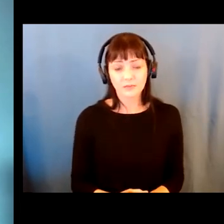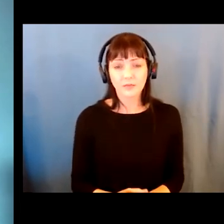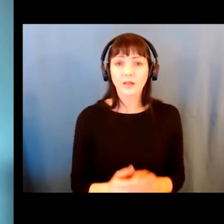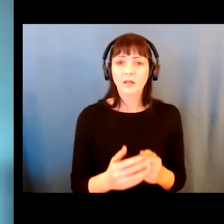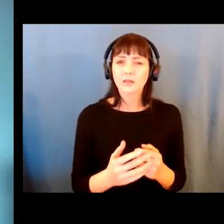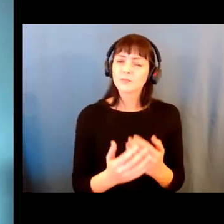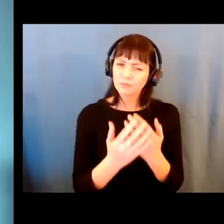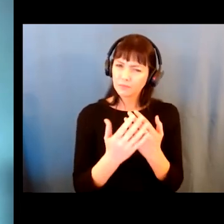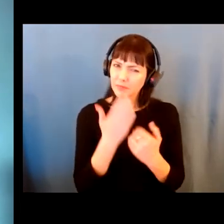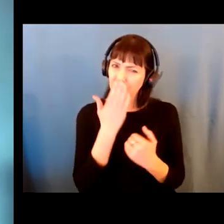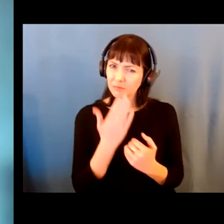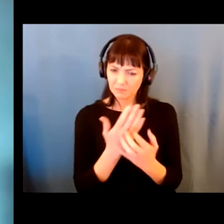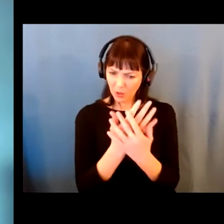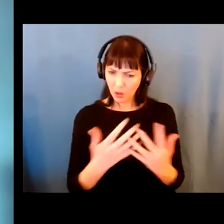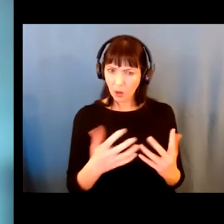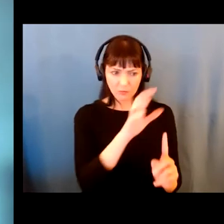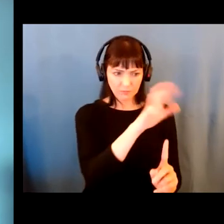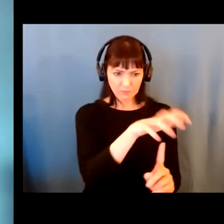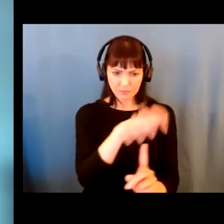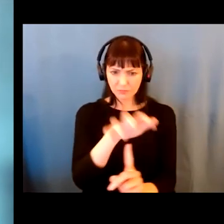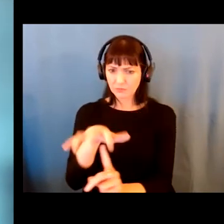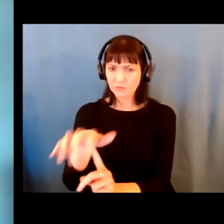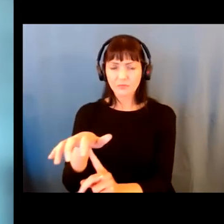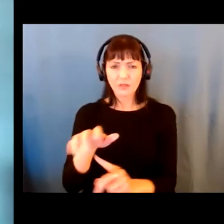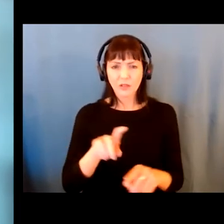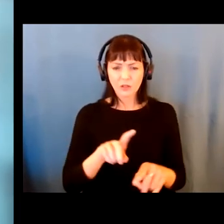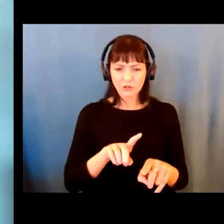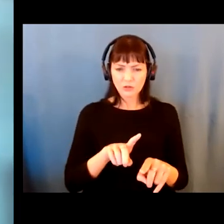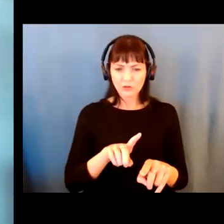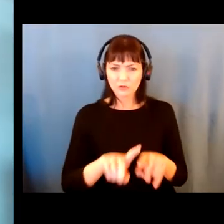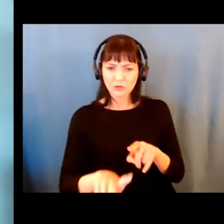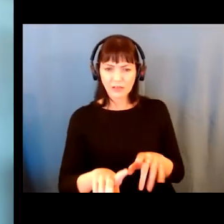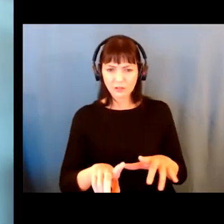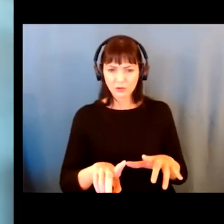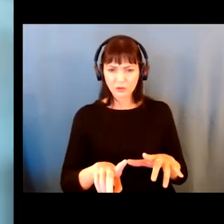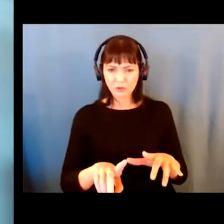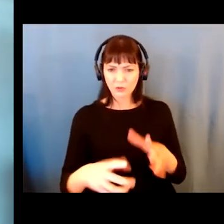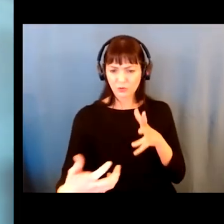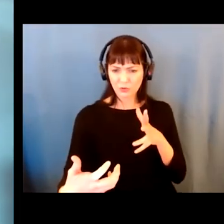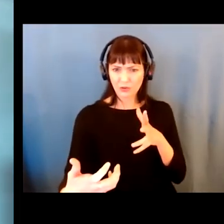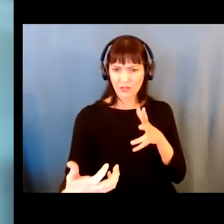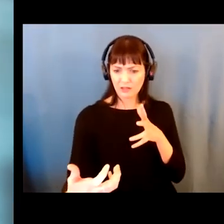a lot of institutions are either trying to fit in with